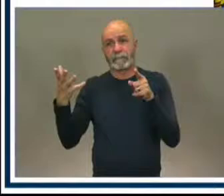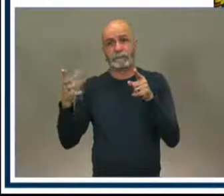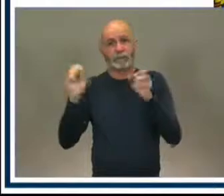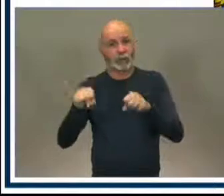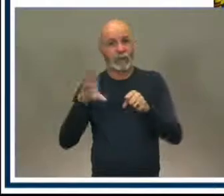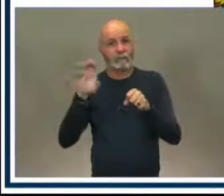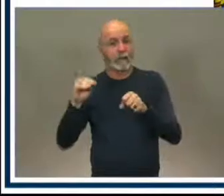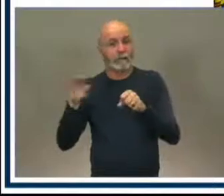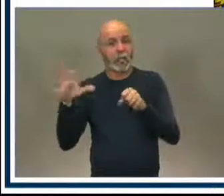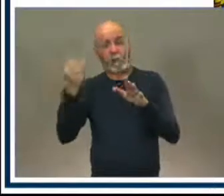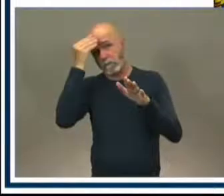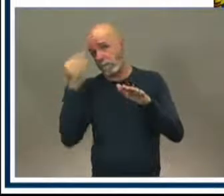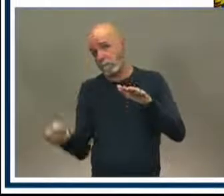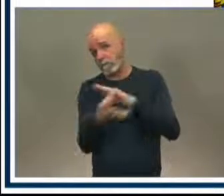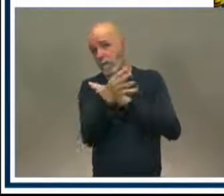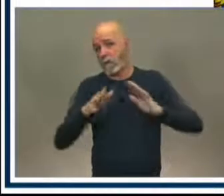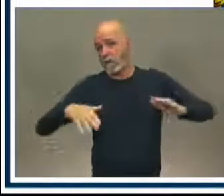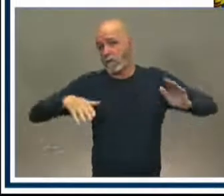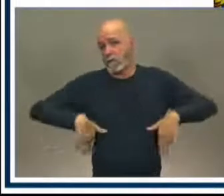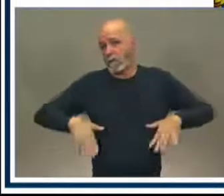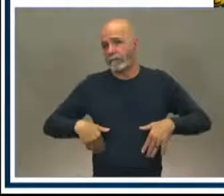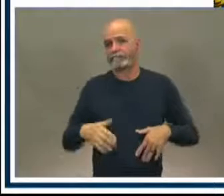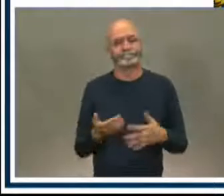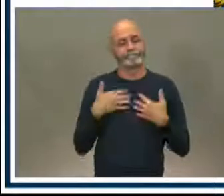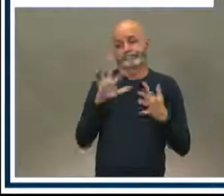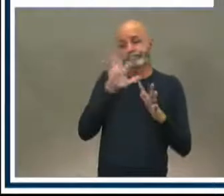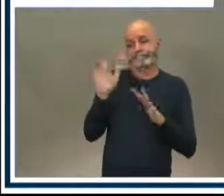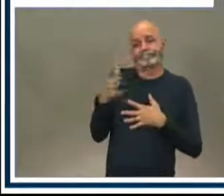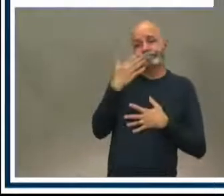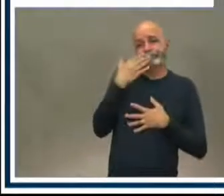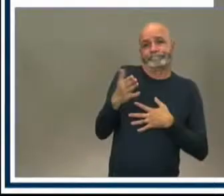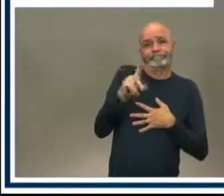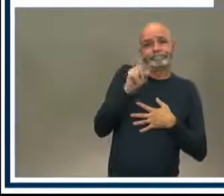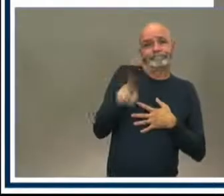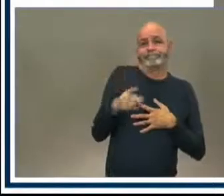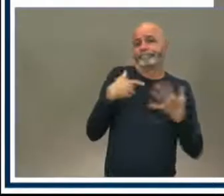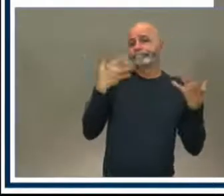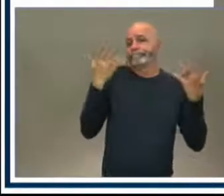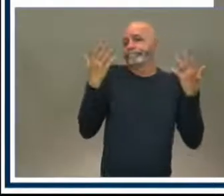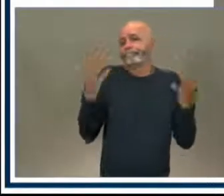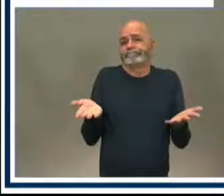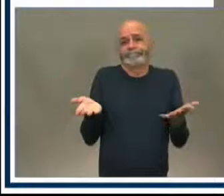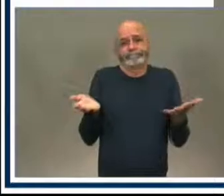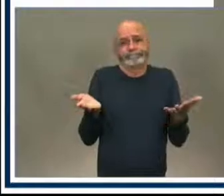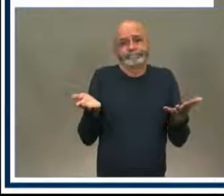reported? I'm not aware of, we would have that if there were